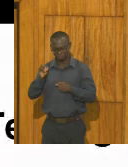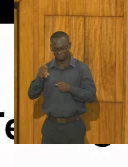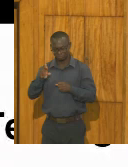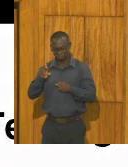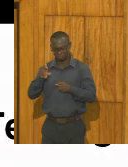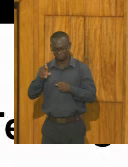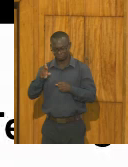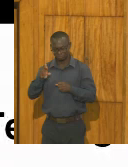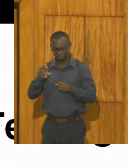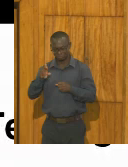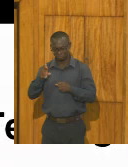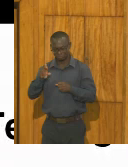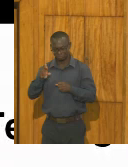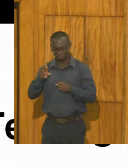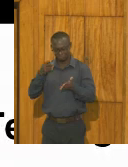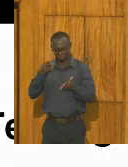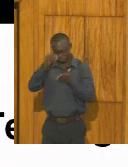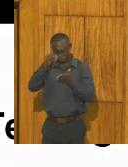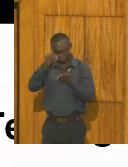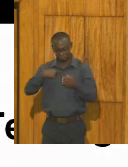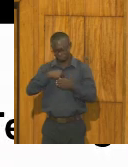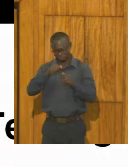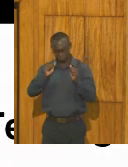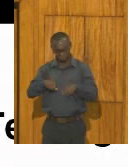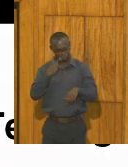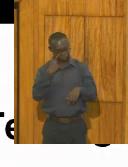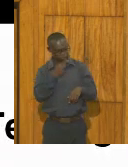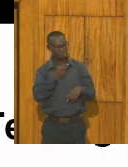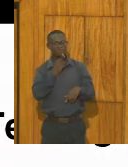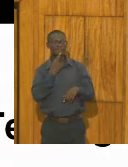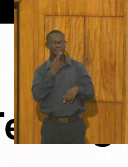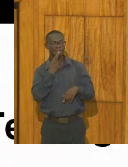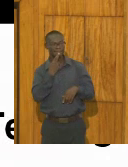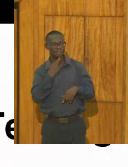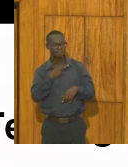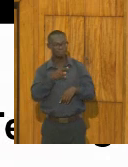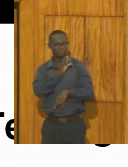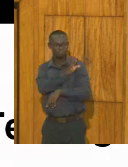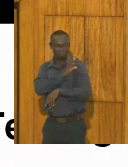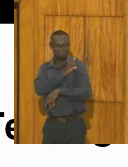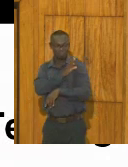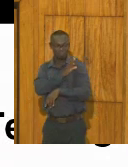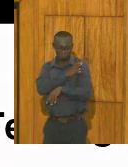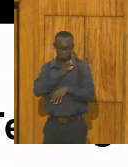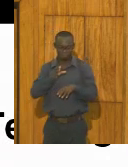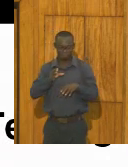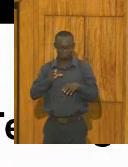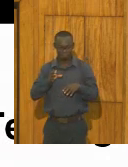time, after our study, you can see what is in red as clinical sensitivity